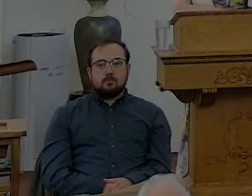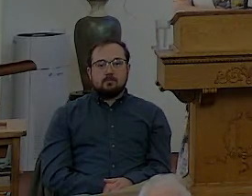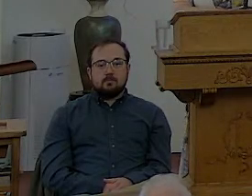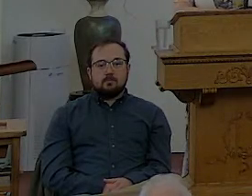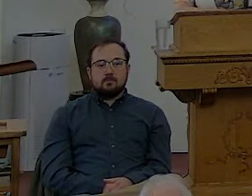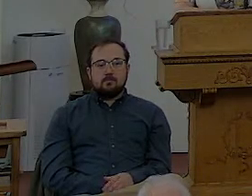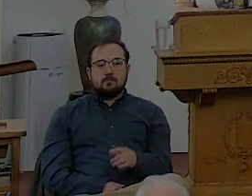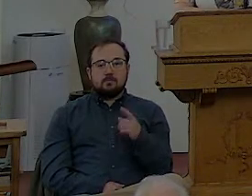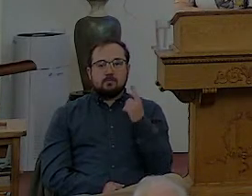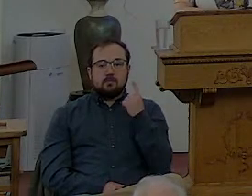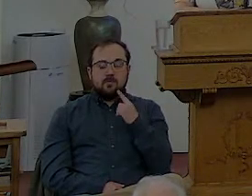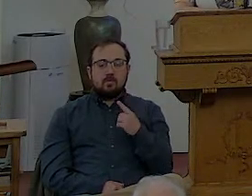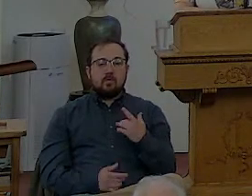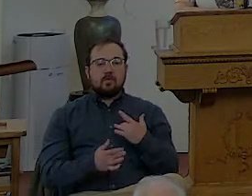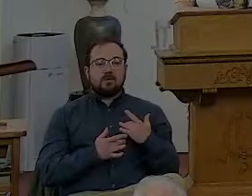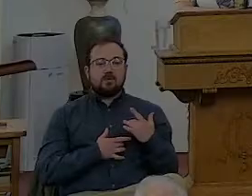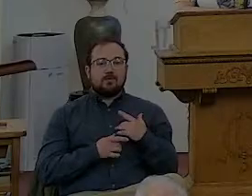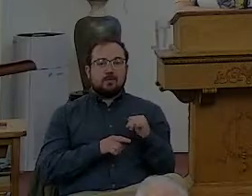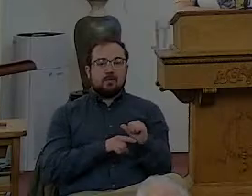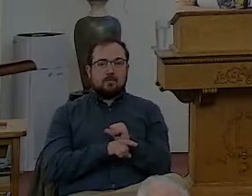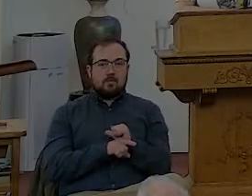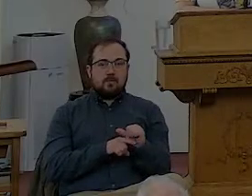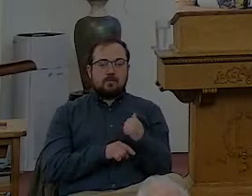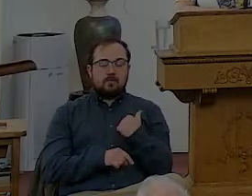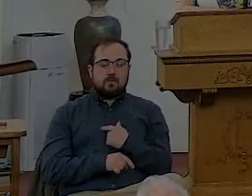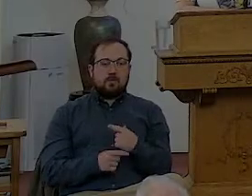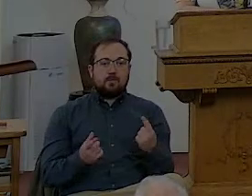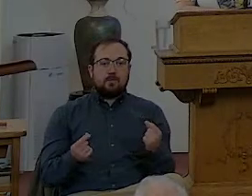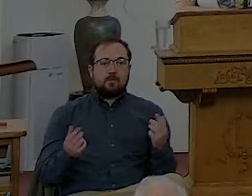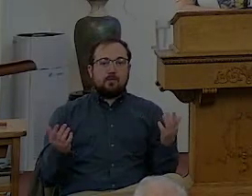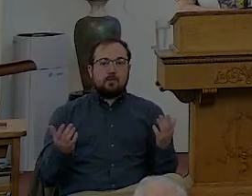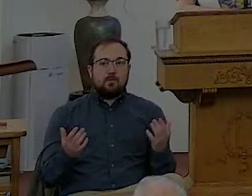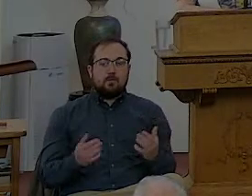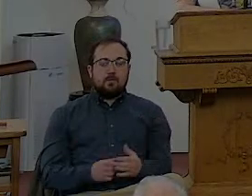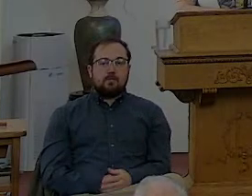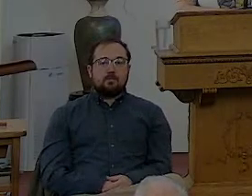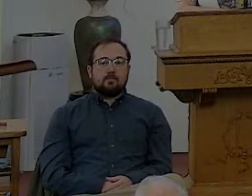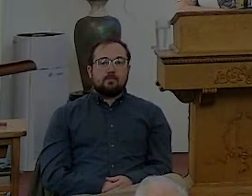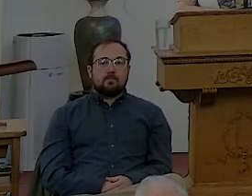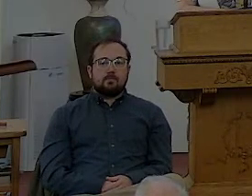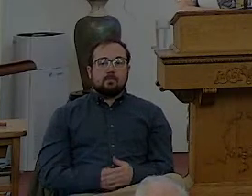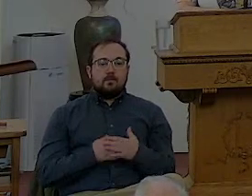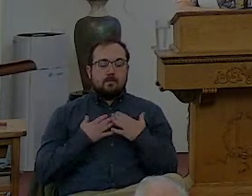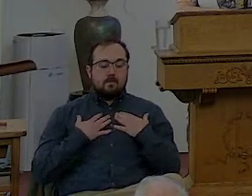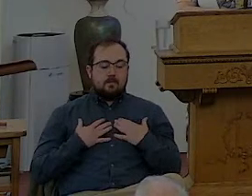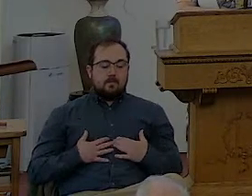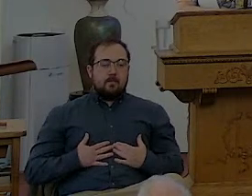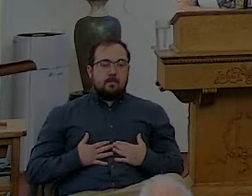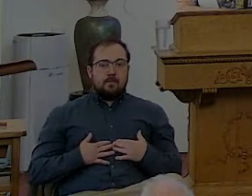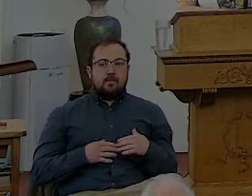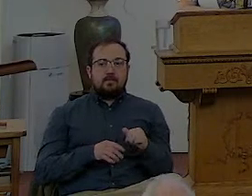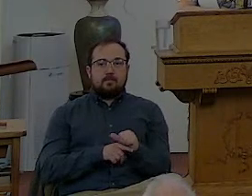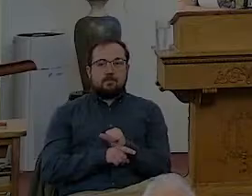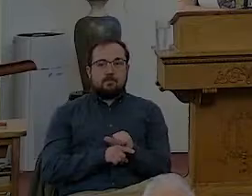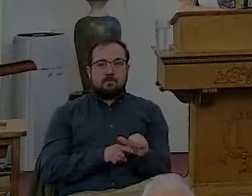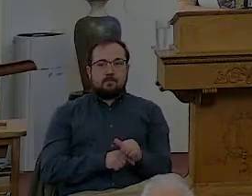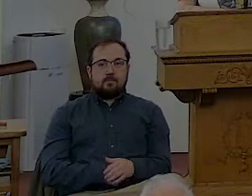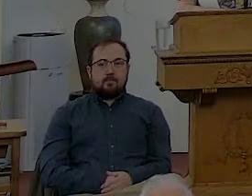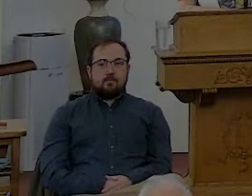For the centering practice today, we're going to do a body practice. We're